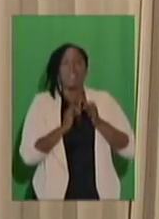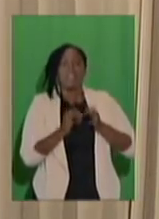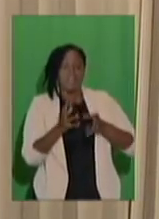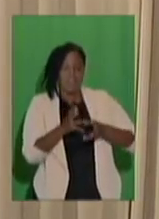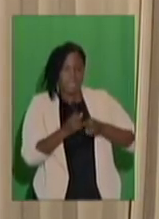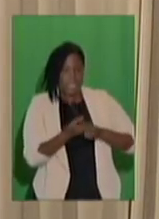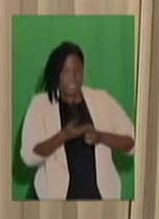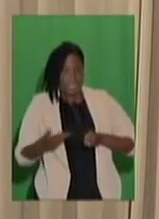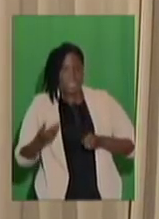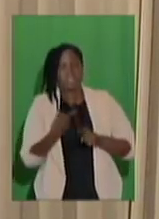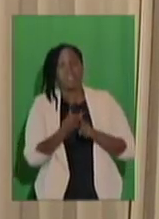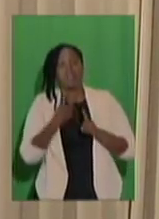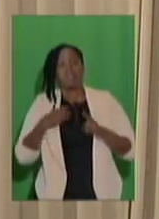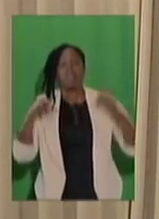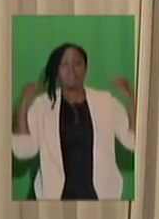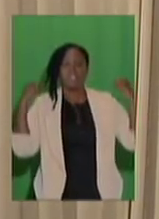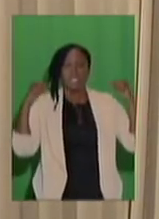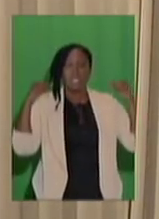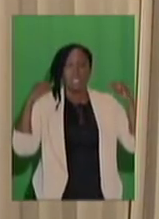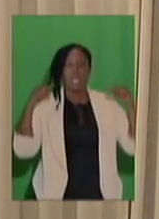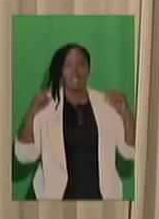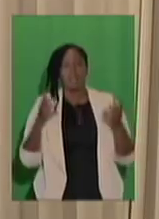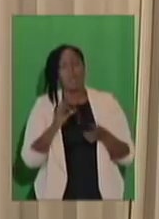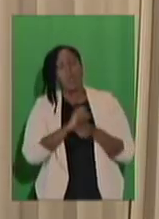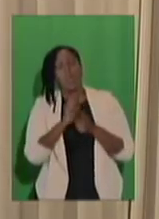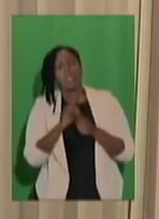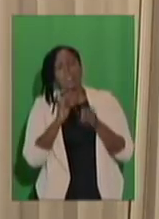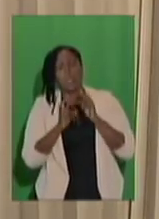of things, or are you talking about importation of goods?